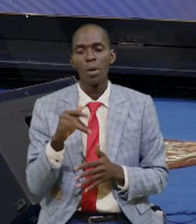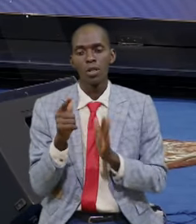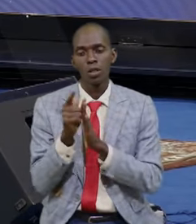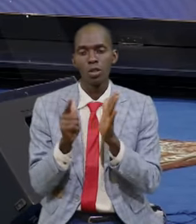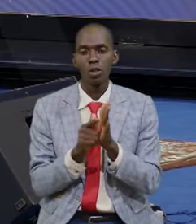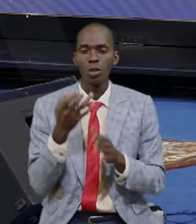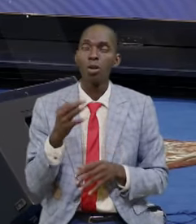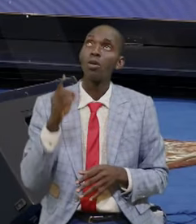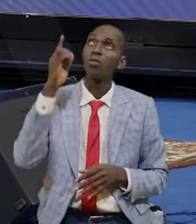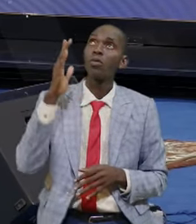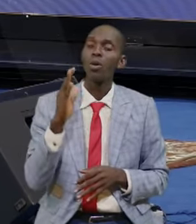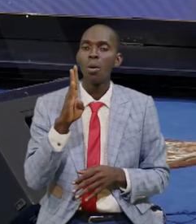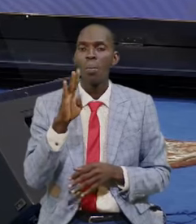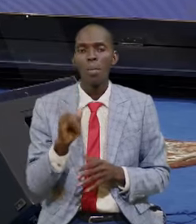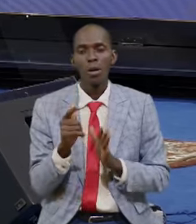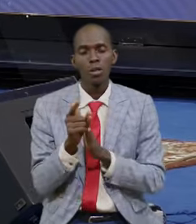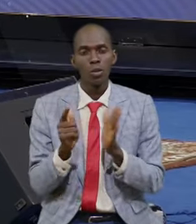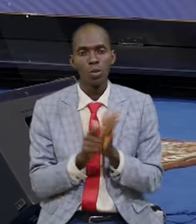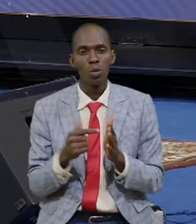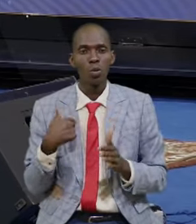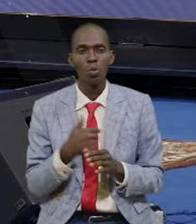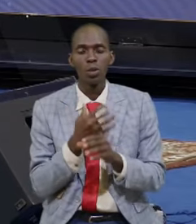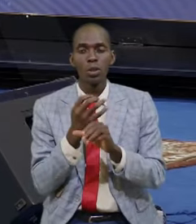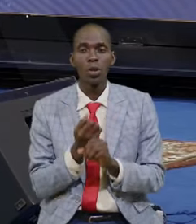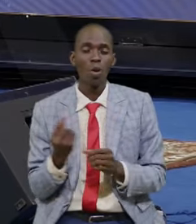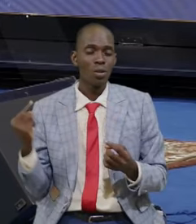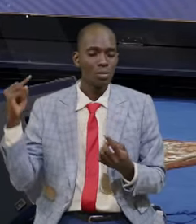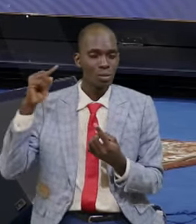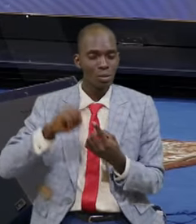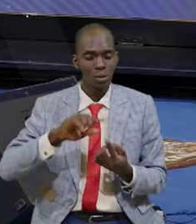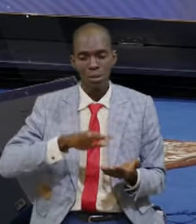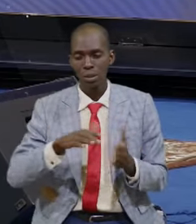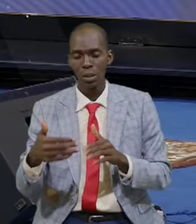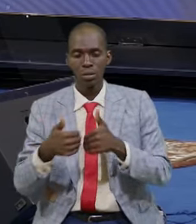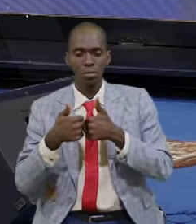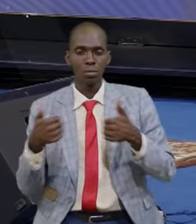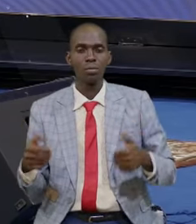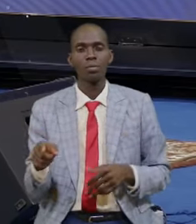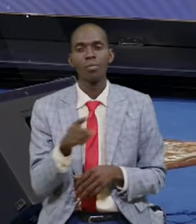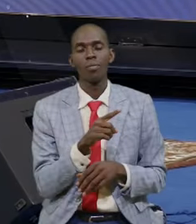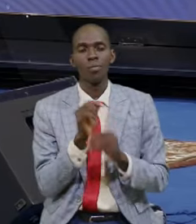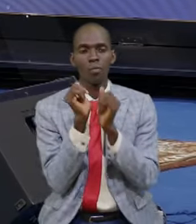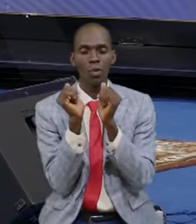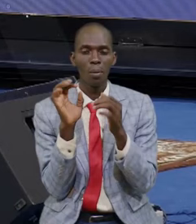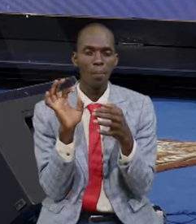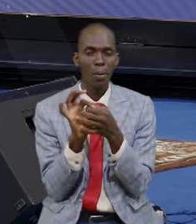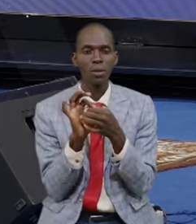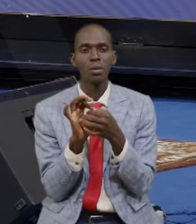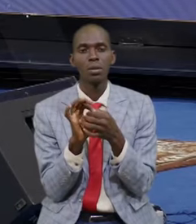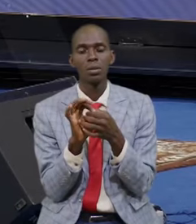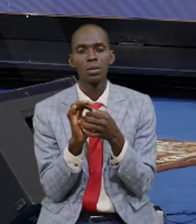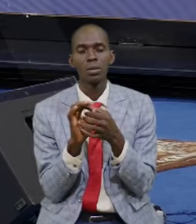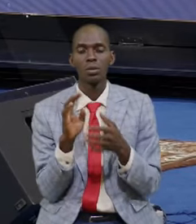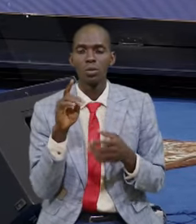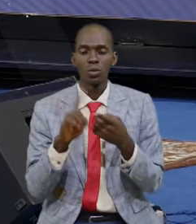the law that we have received, until death do us part. Bound by the law to her